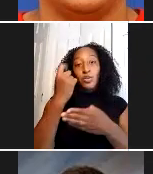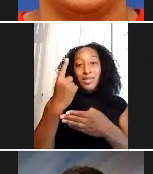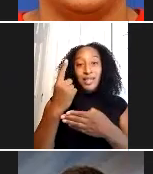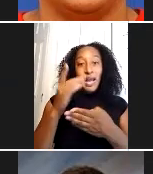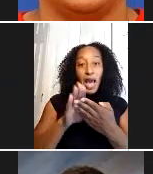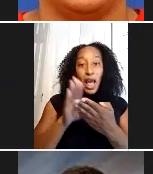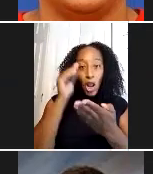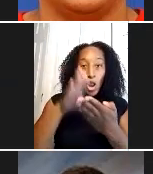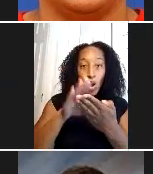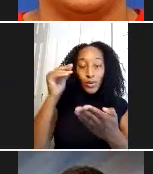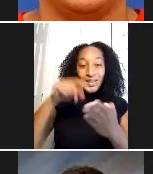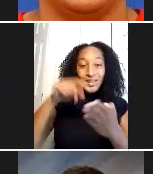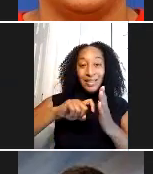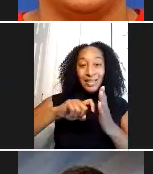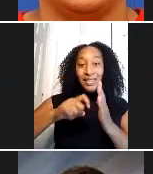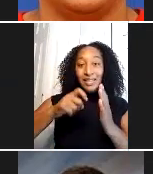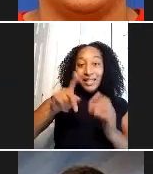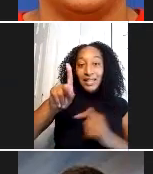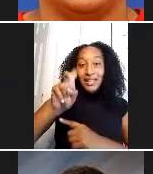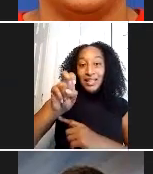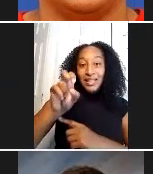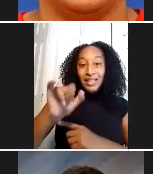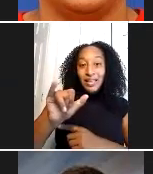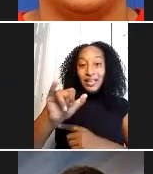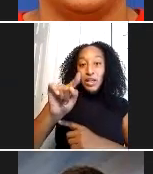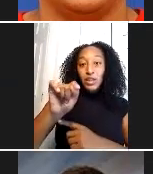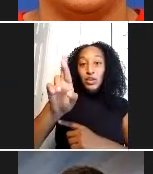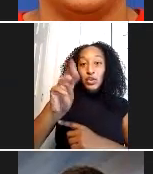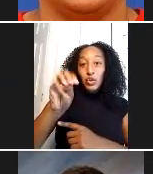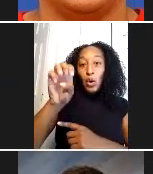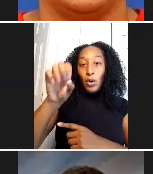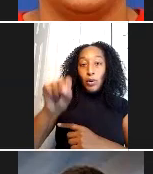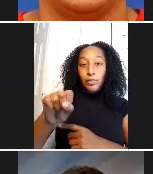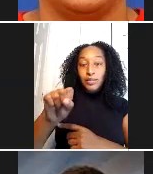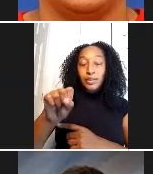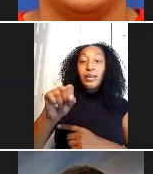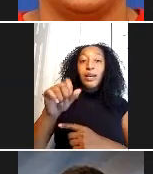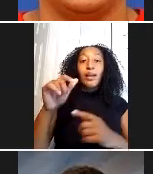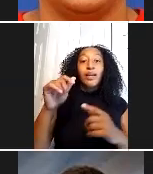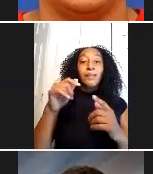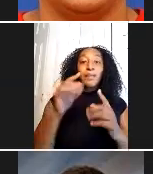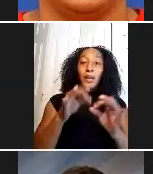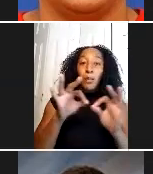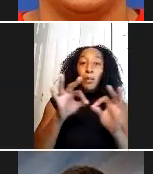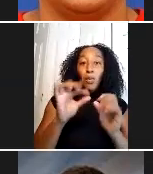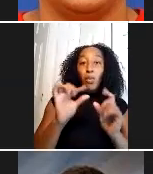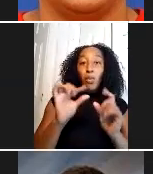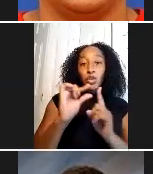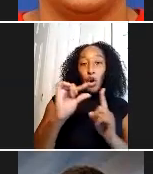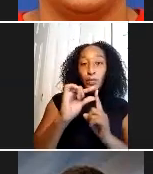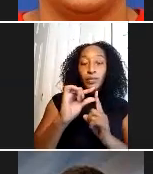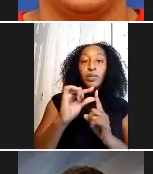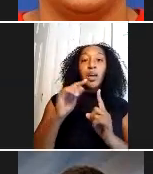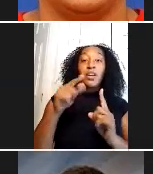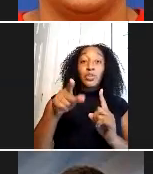For example, today we'll be looking at the idea of a property or quantity. And, if you're not familiar